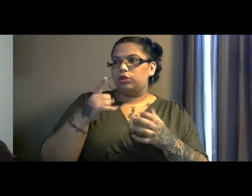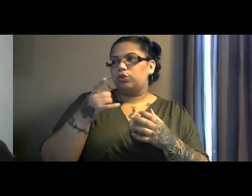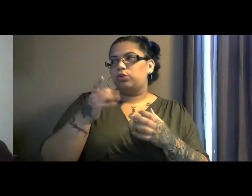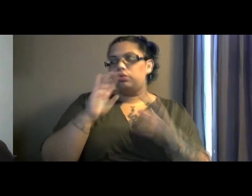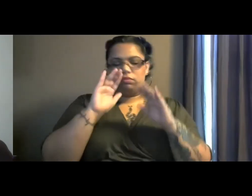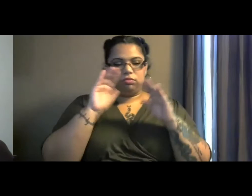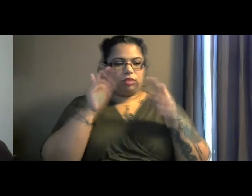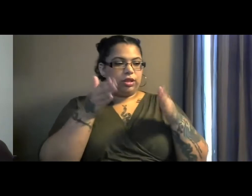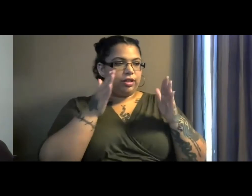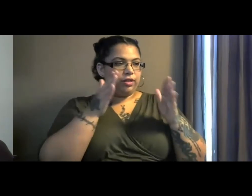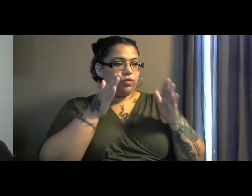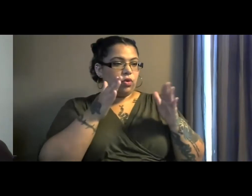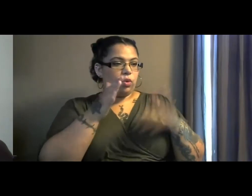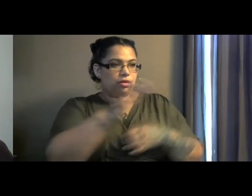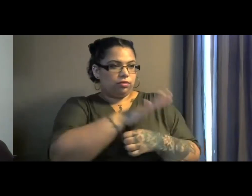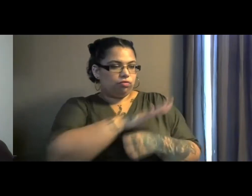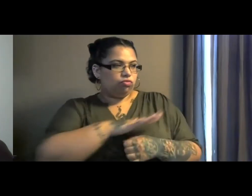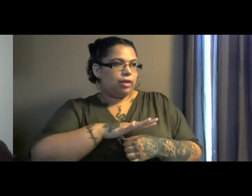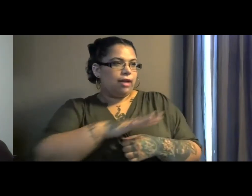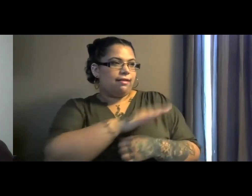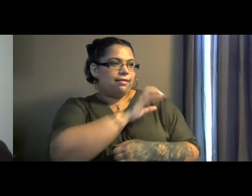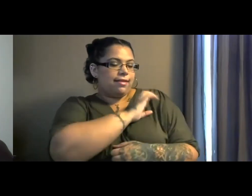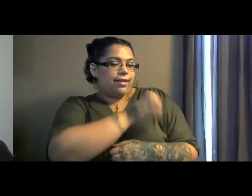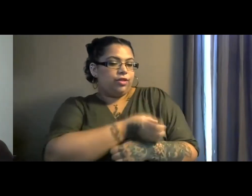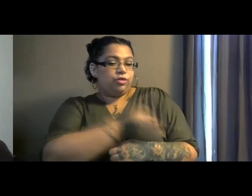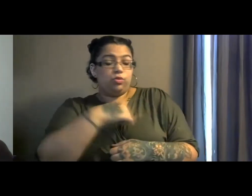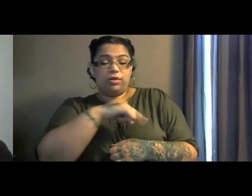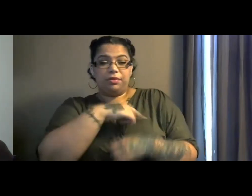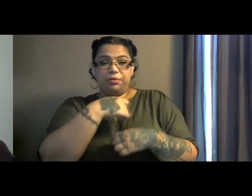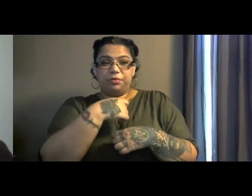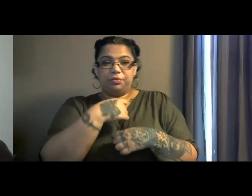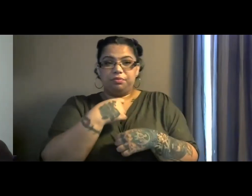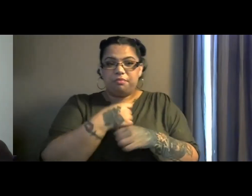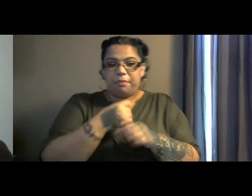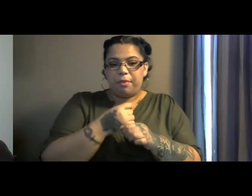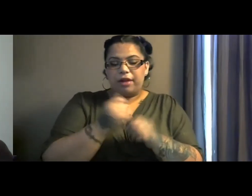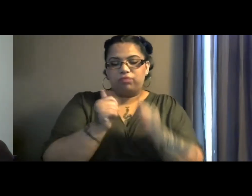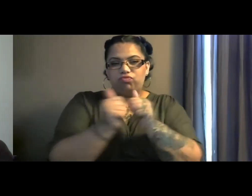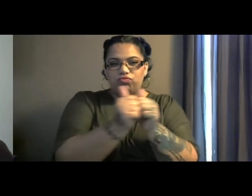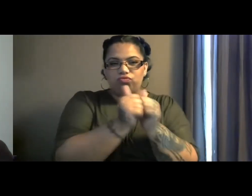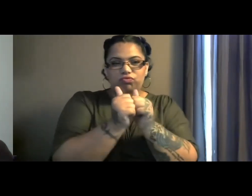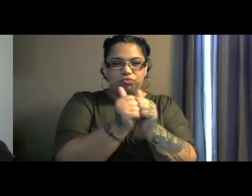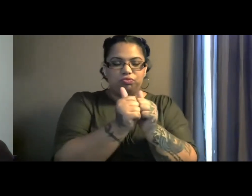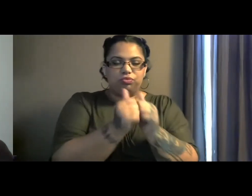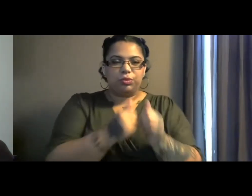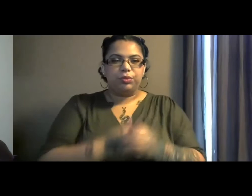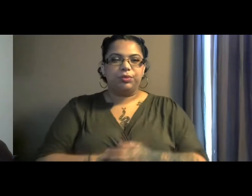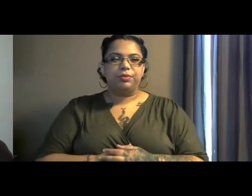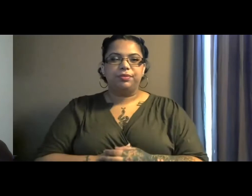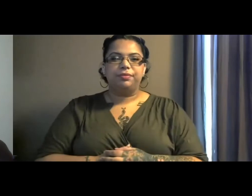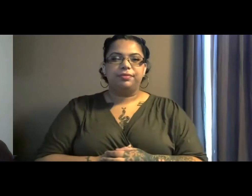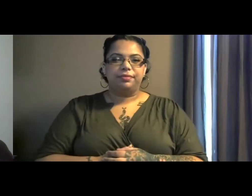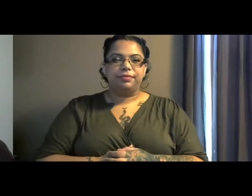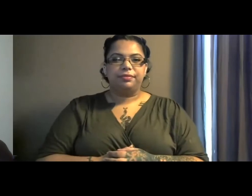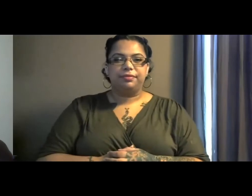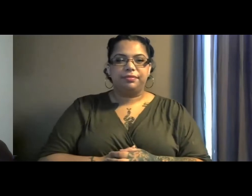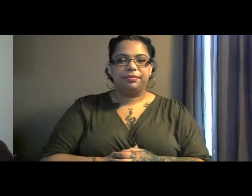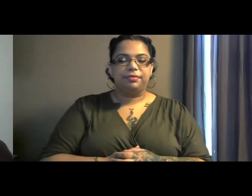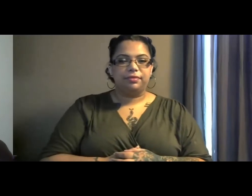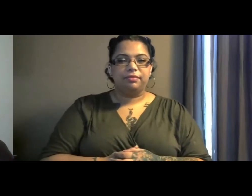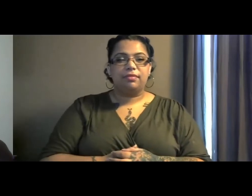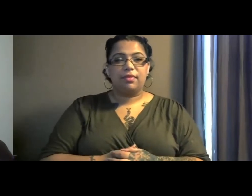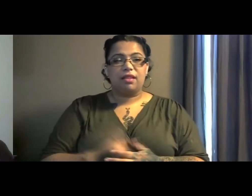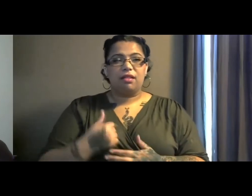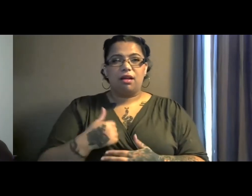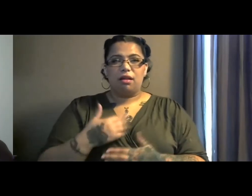space and energy that we've created together. how grateful I am to breathe into